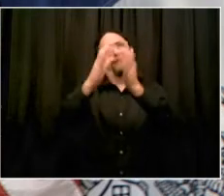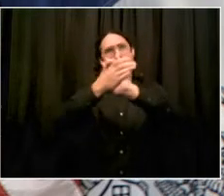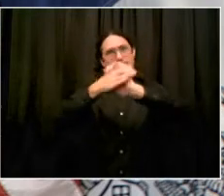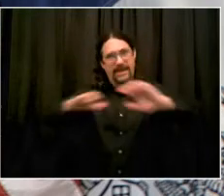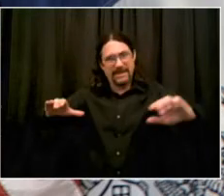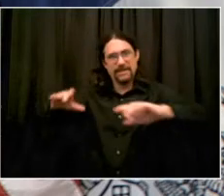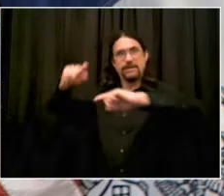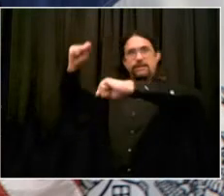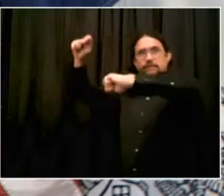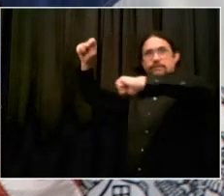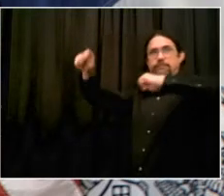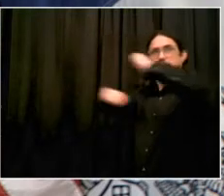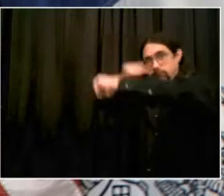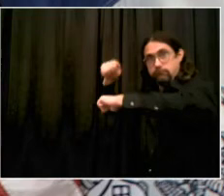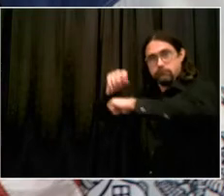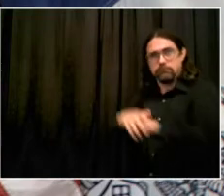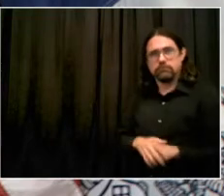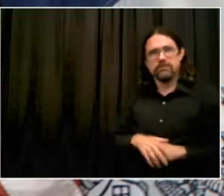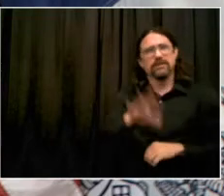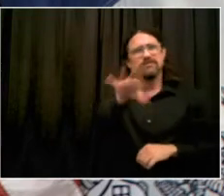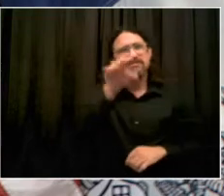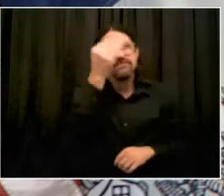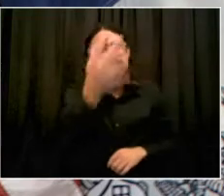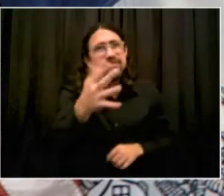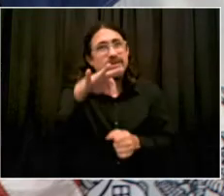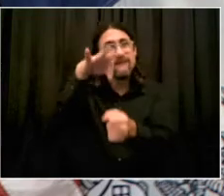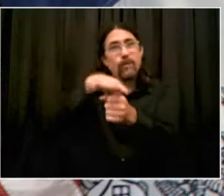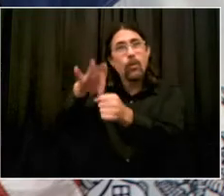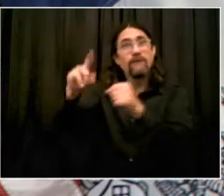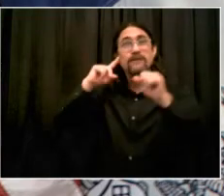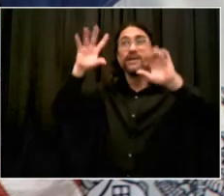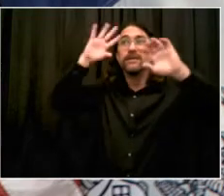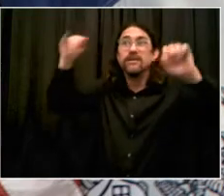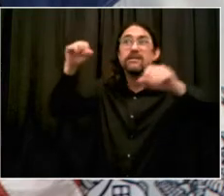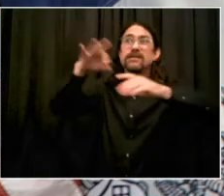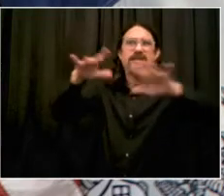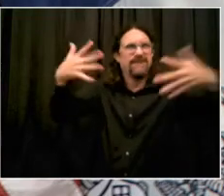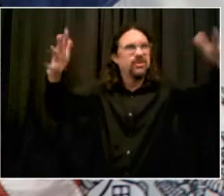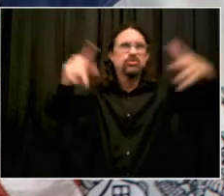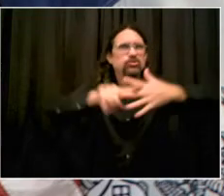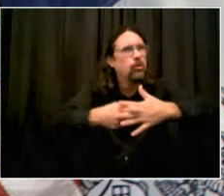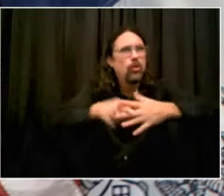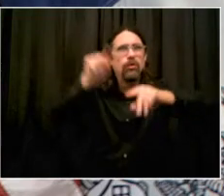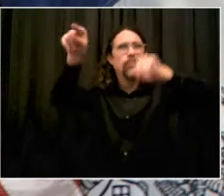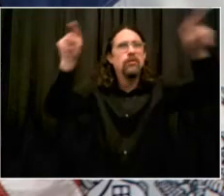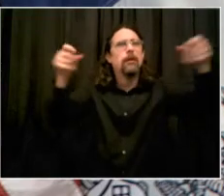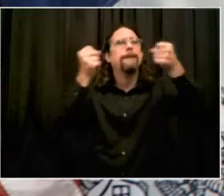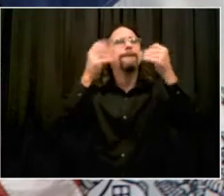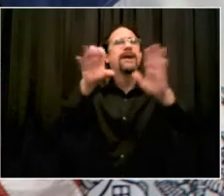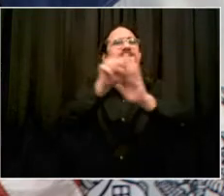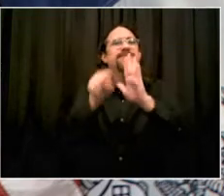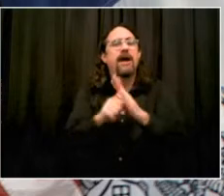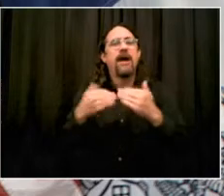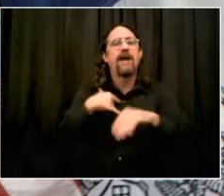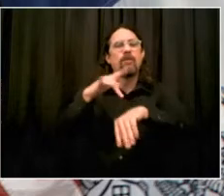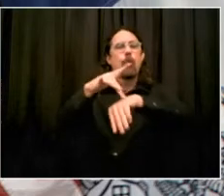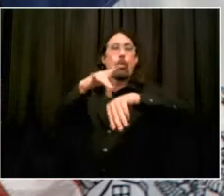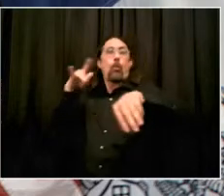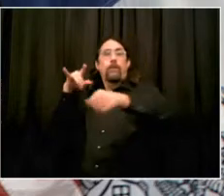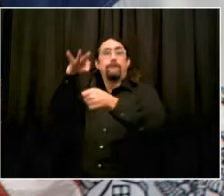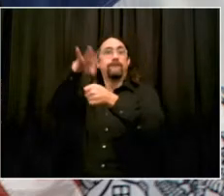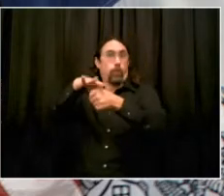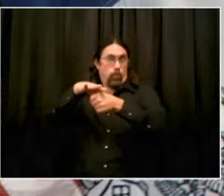And folks are not buying the hype. They want to make their voices heard, and they understand it's the most important election of our lifetime. That's happening